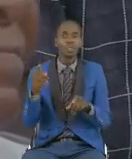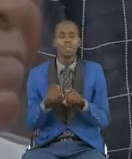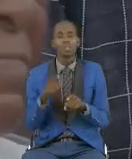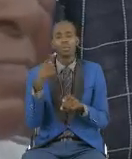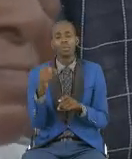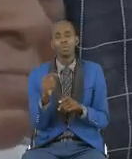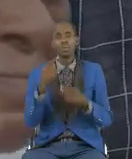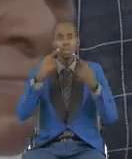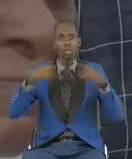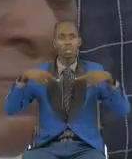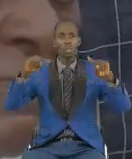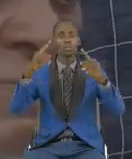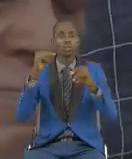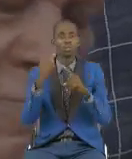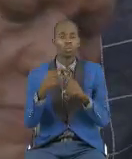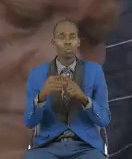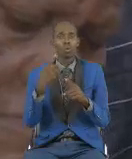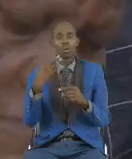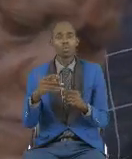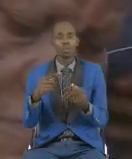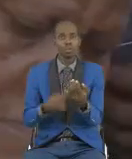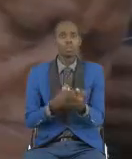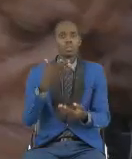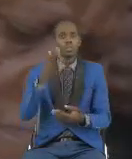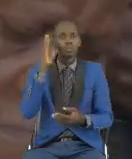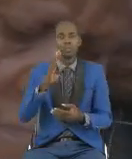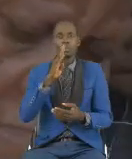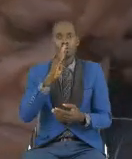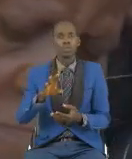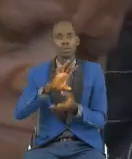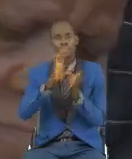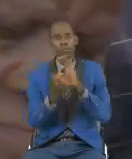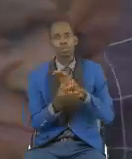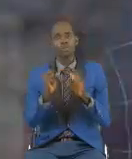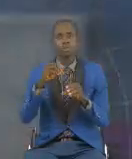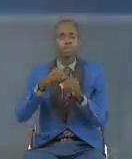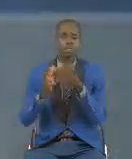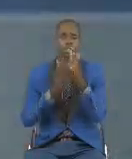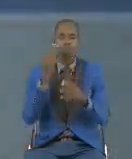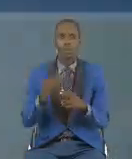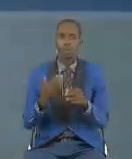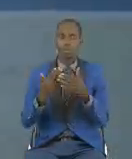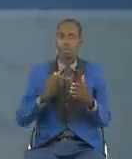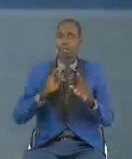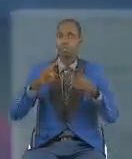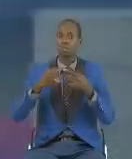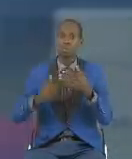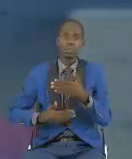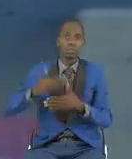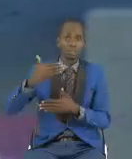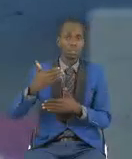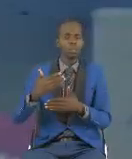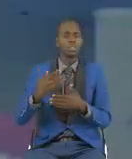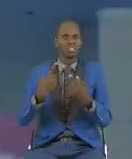the conversions in Jesus' name. Amen. Before I go to the next point, try and answer this